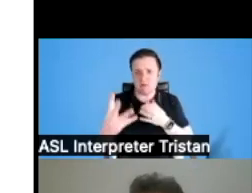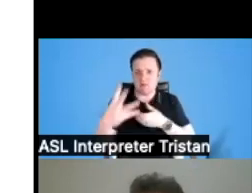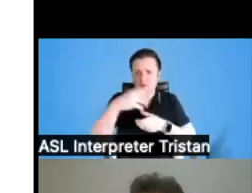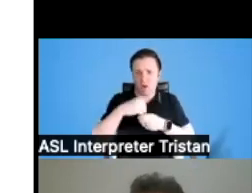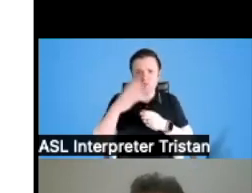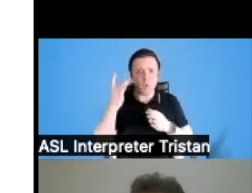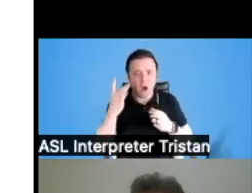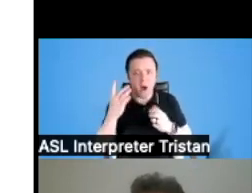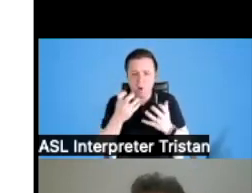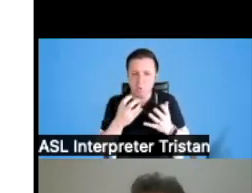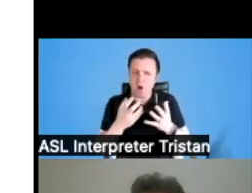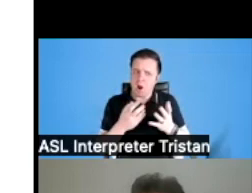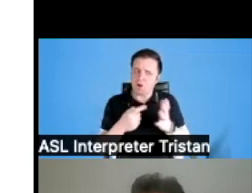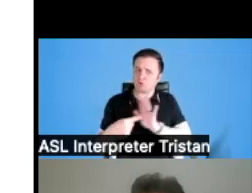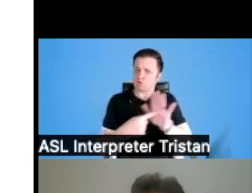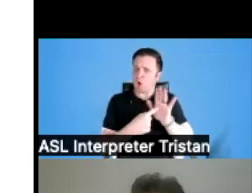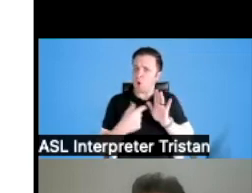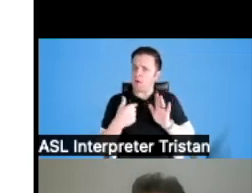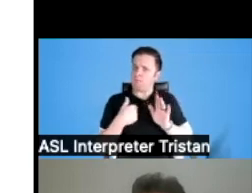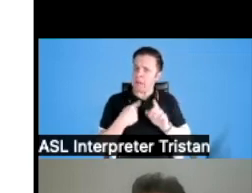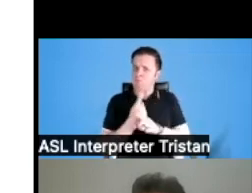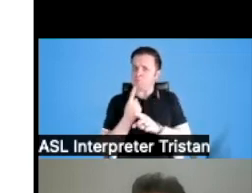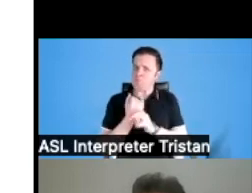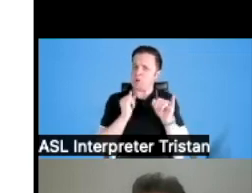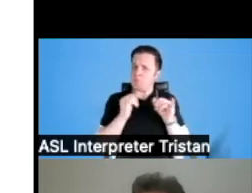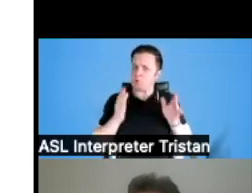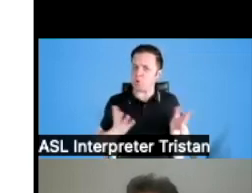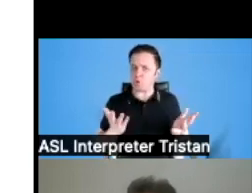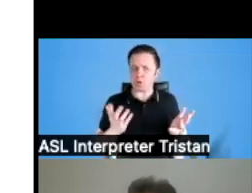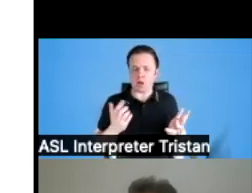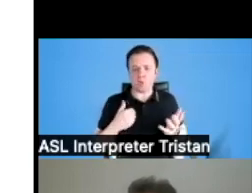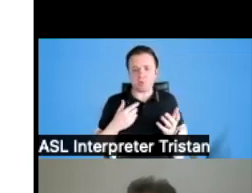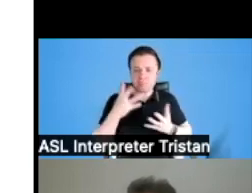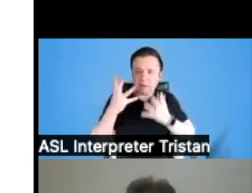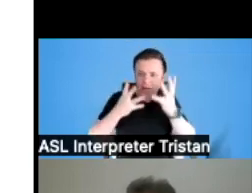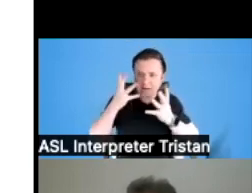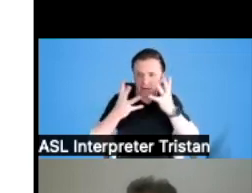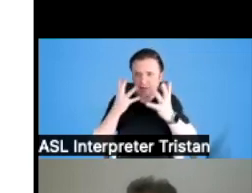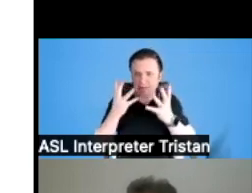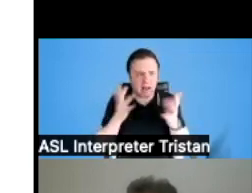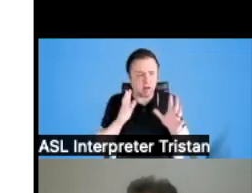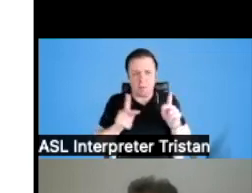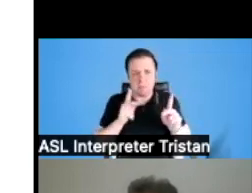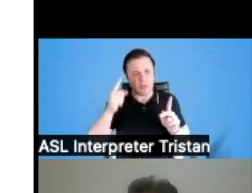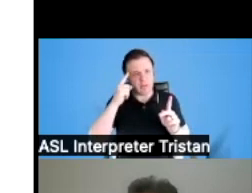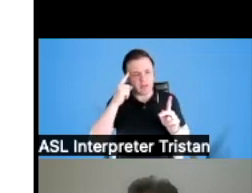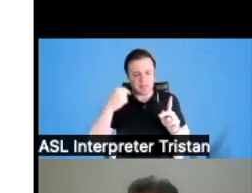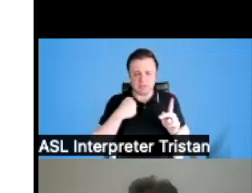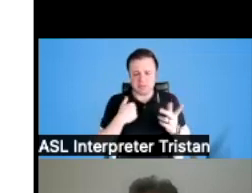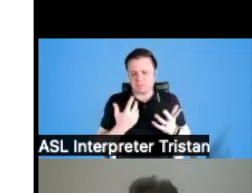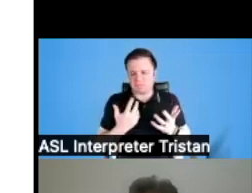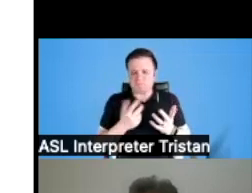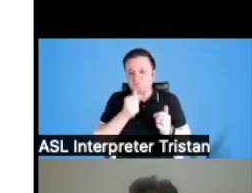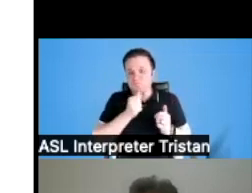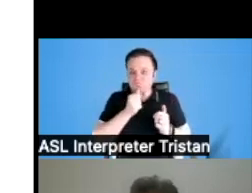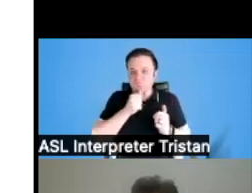wanted to portray myself to them as being an independent person. I was embarrassed. I didn't want people to think that I would tolerate